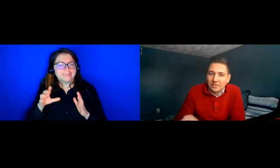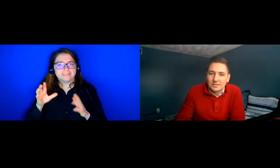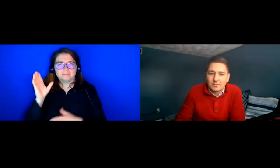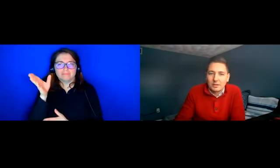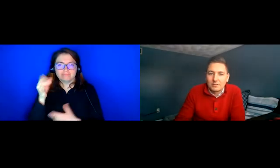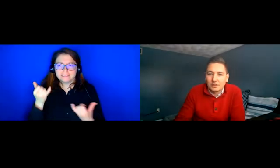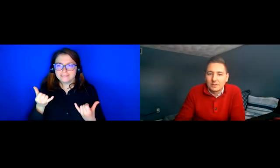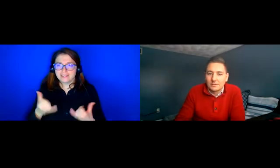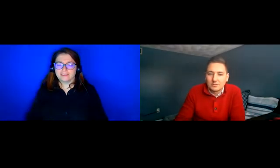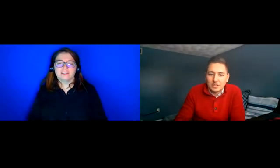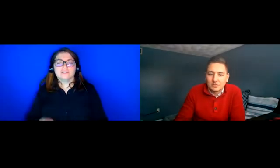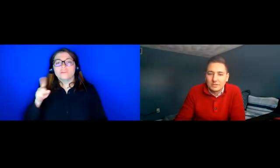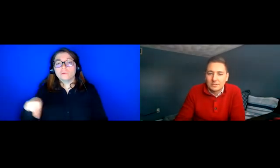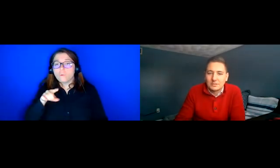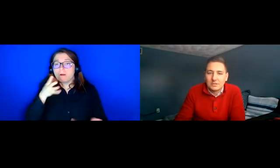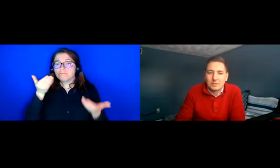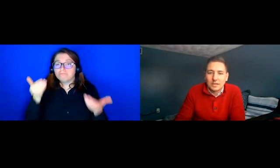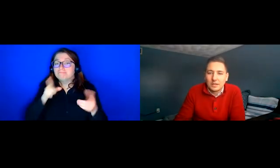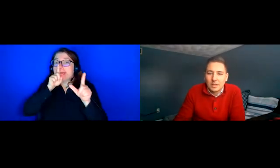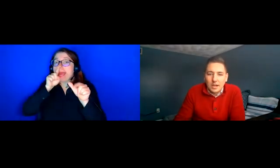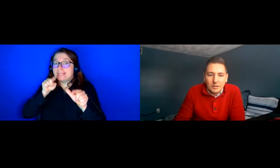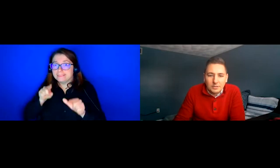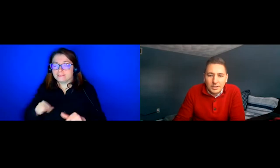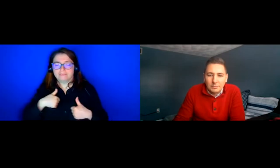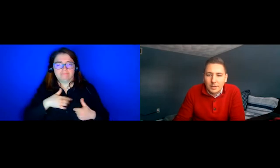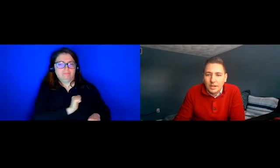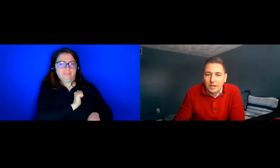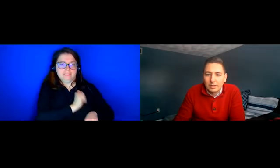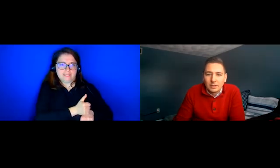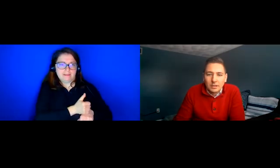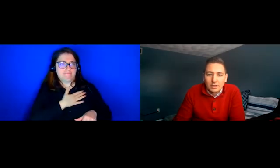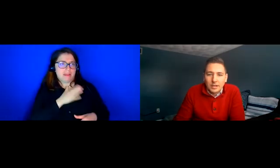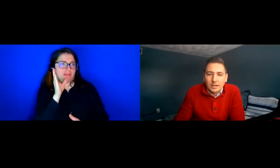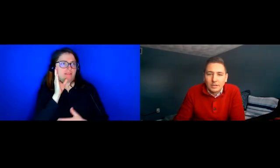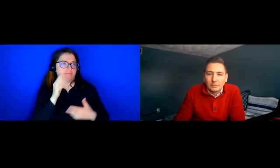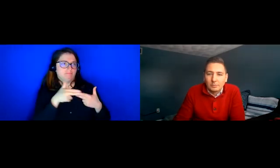and kind of thinks about those questions just as you come in, I will get my